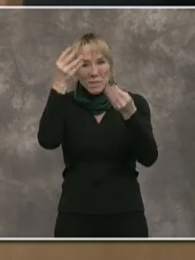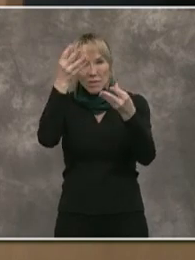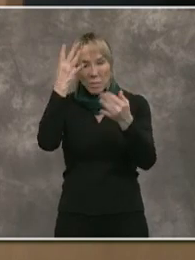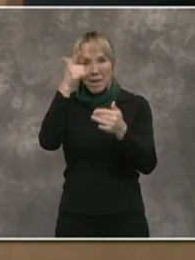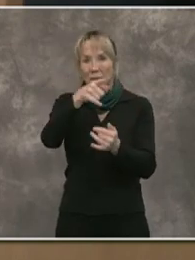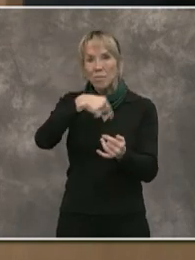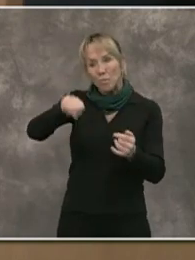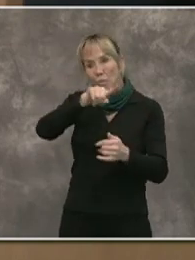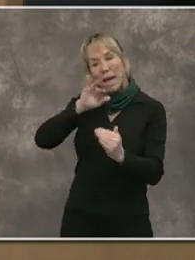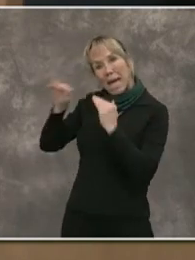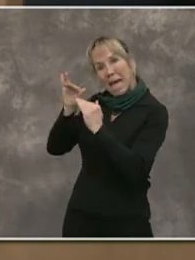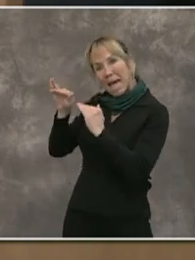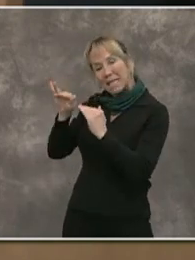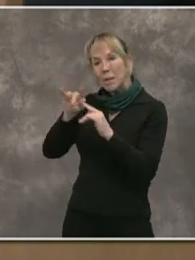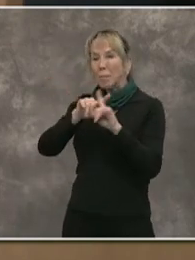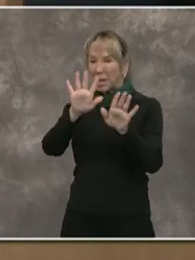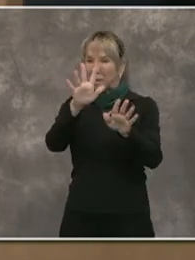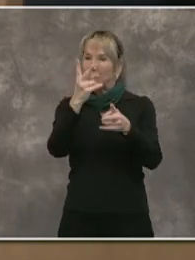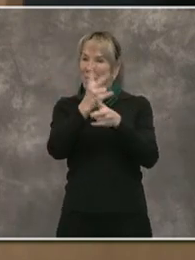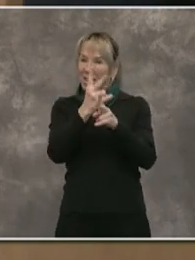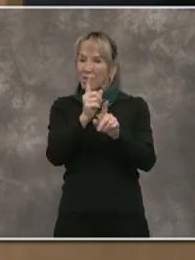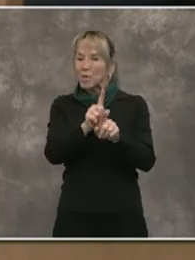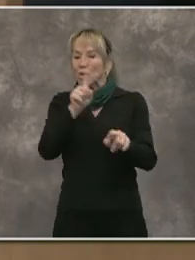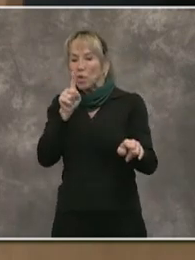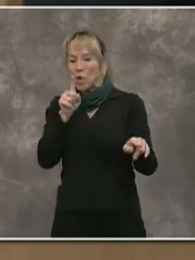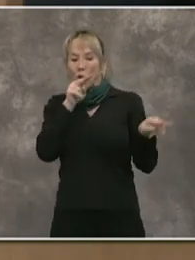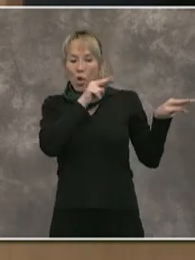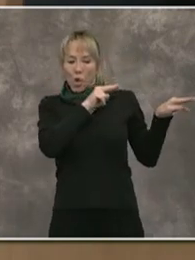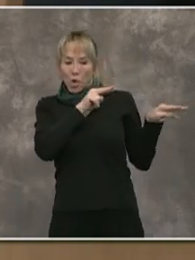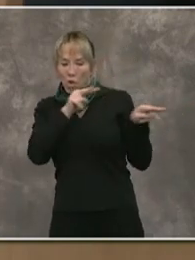as a longer-term trend.